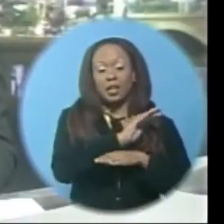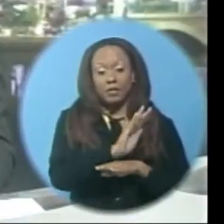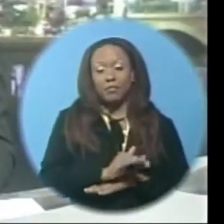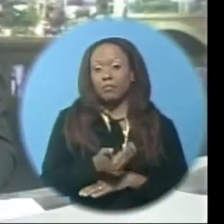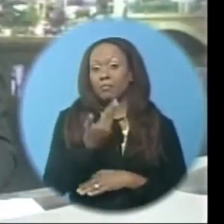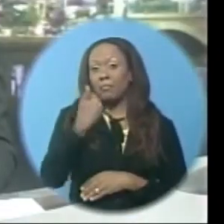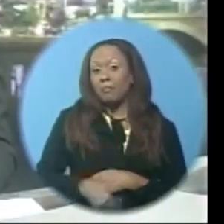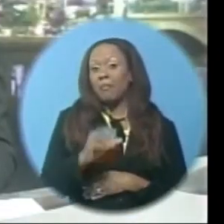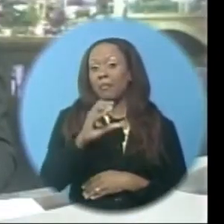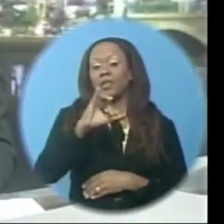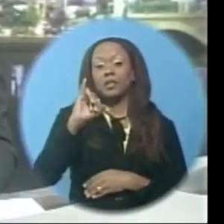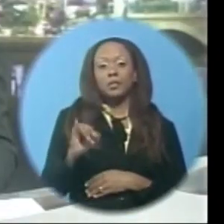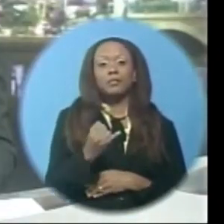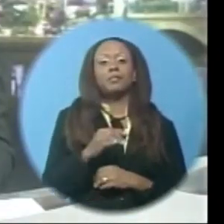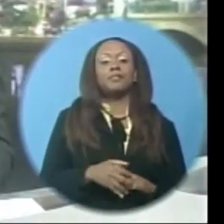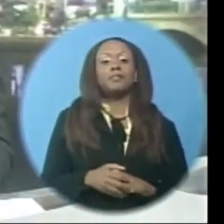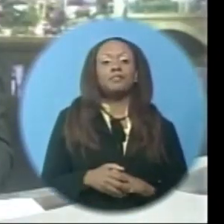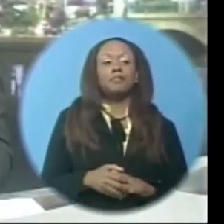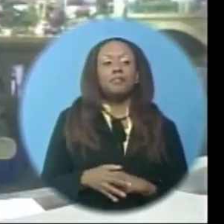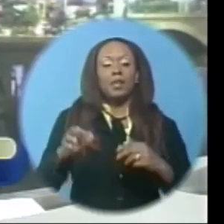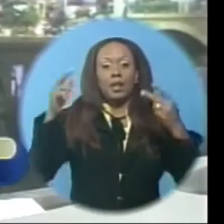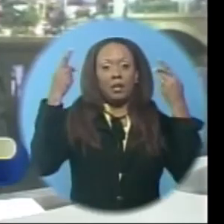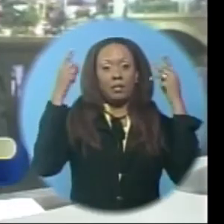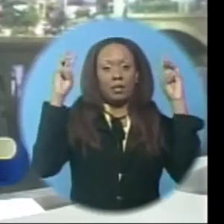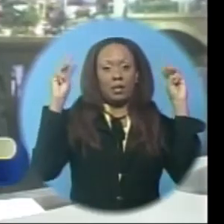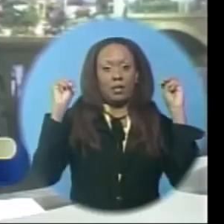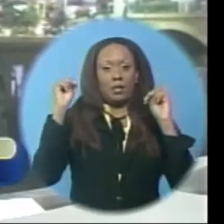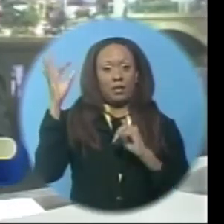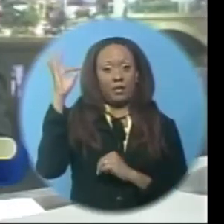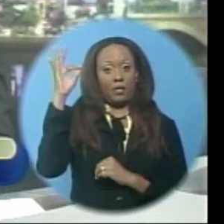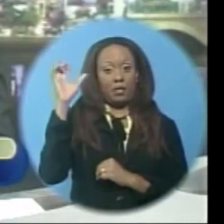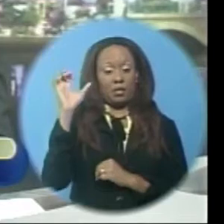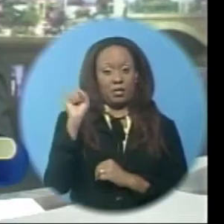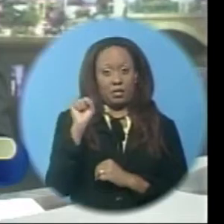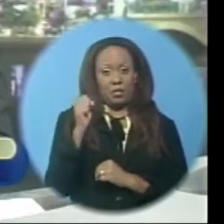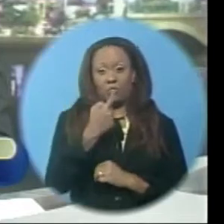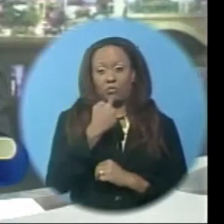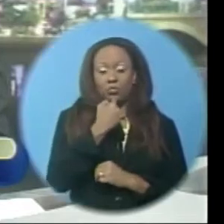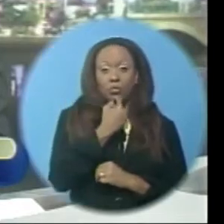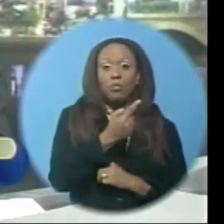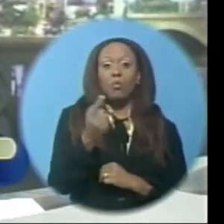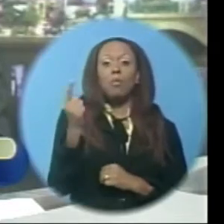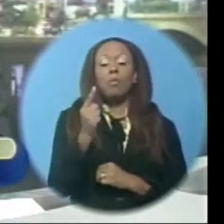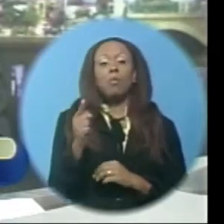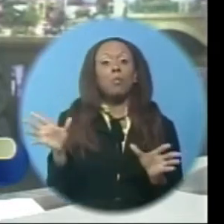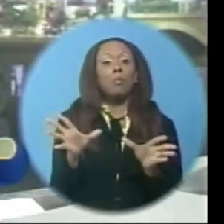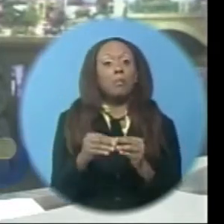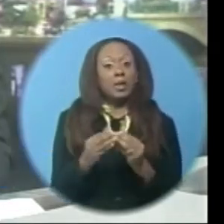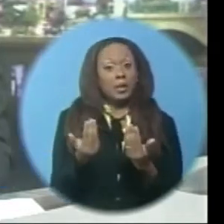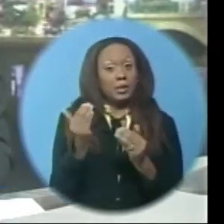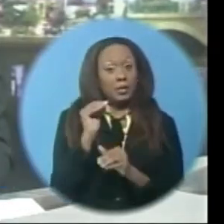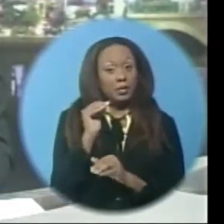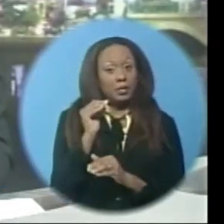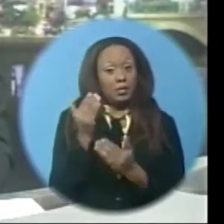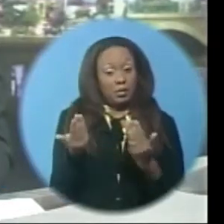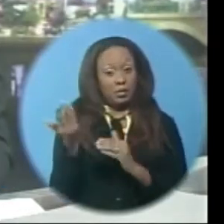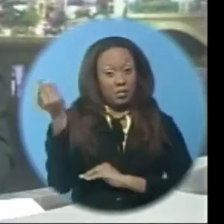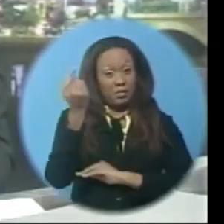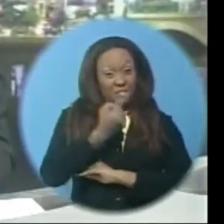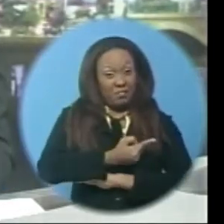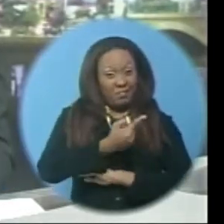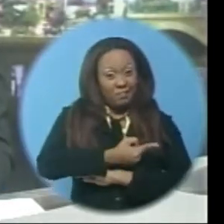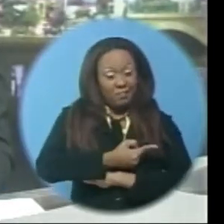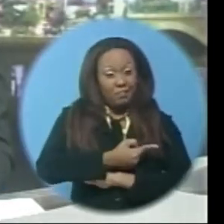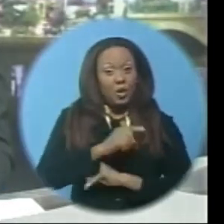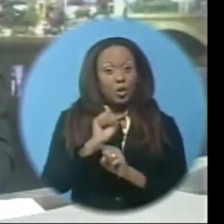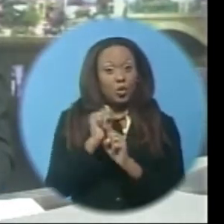Good evening, I'm Shane Jones, leading the news at 7. Prime Minister Frendel Stuart has told the full meeting of the Social